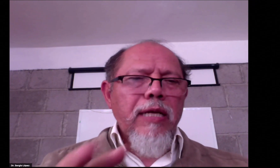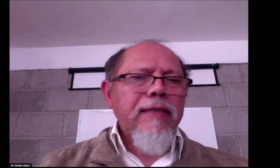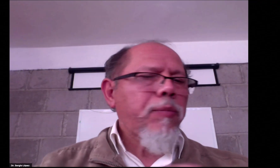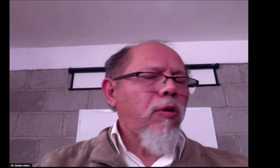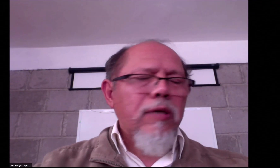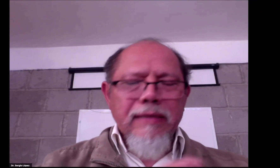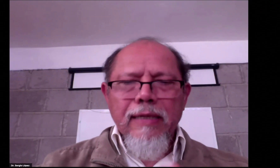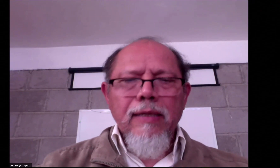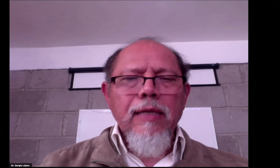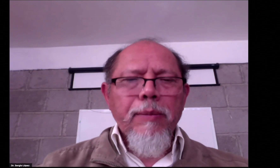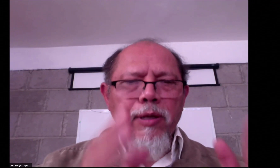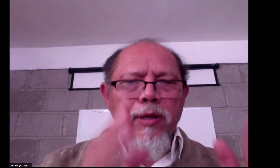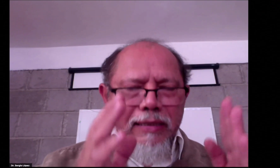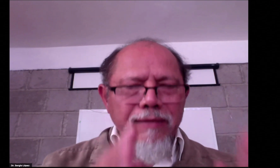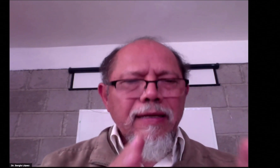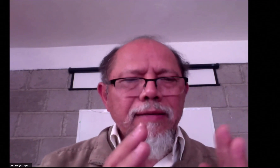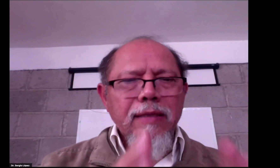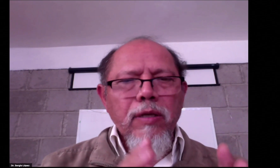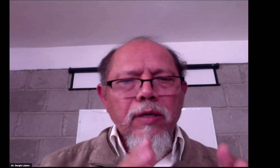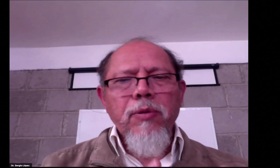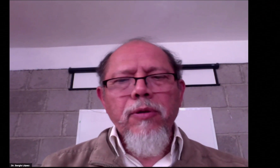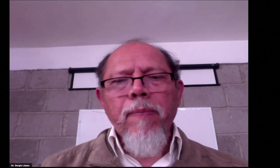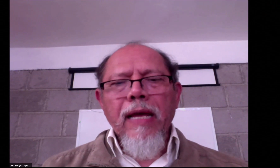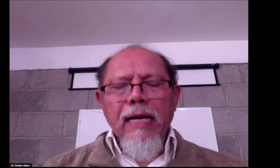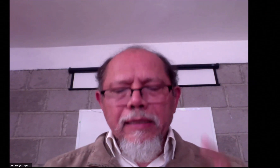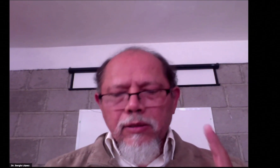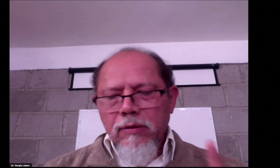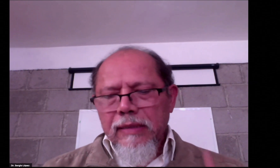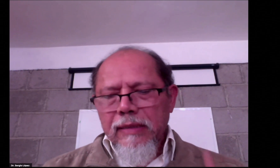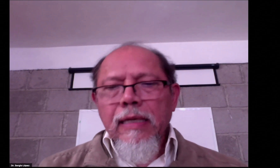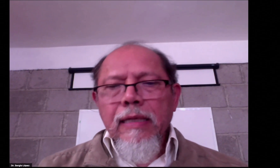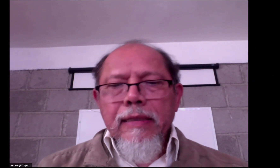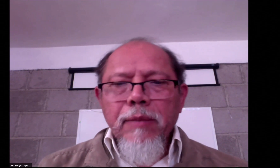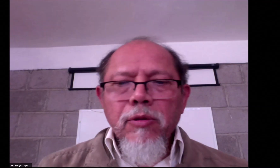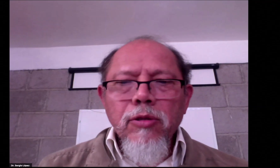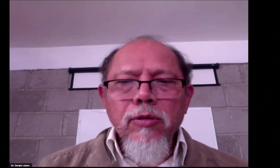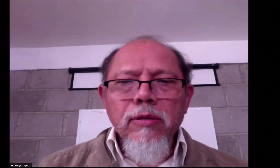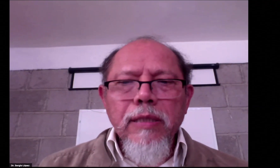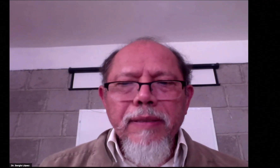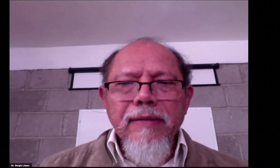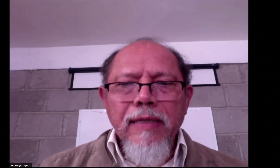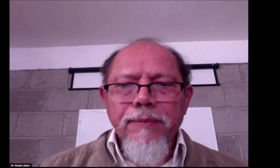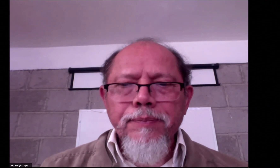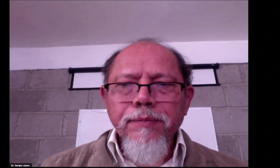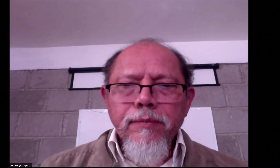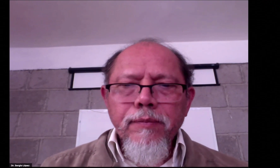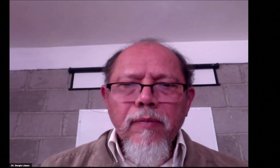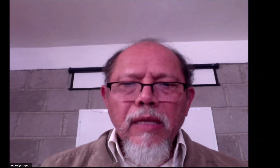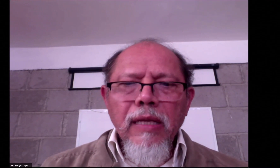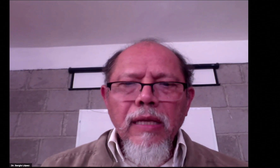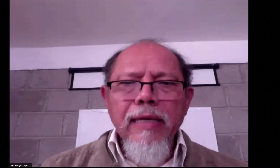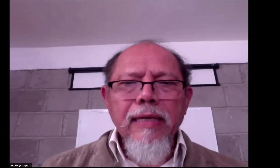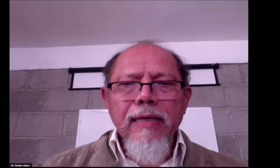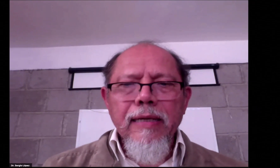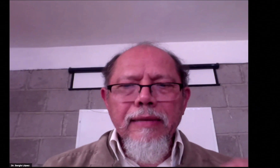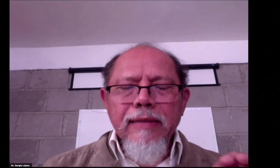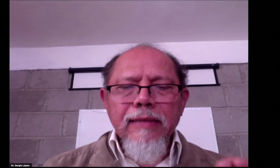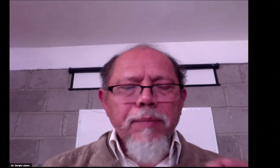altered through I don't know, violence or whatever, but that body is there. So we have to